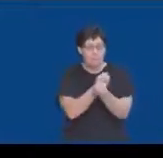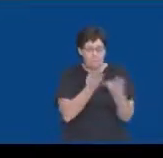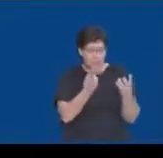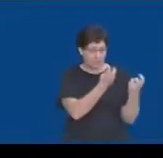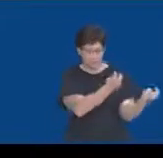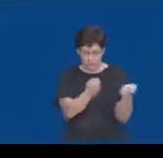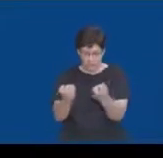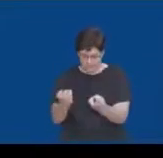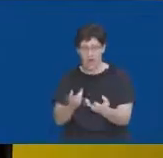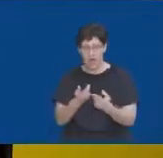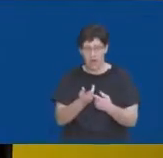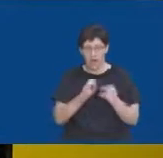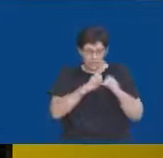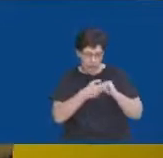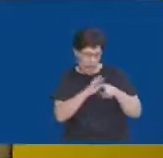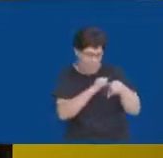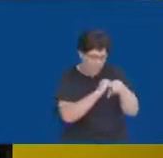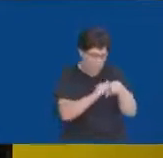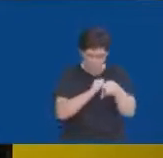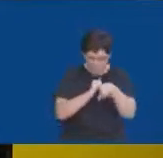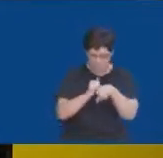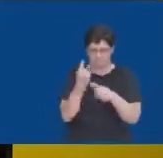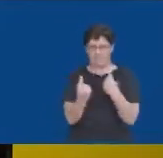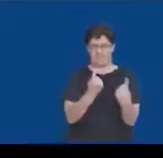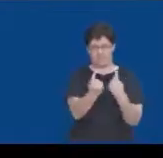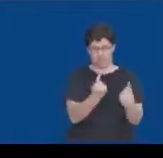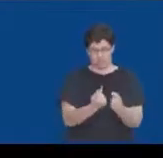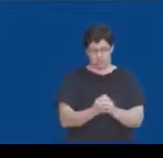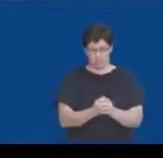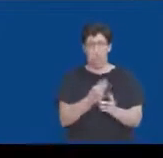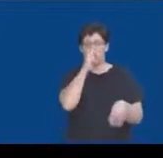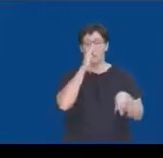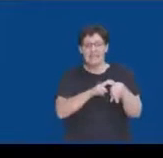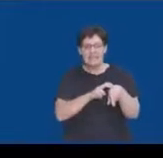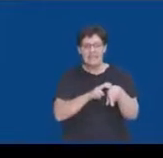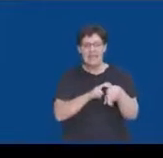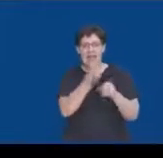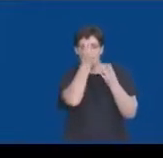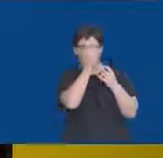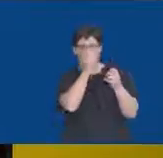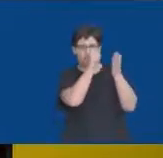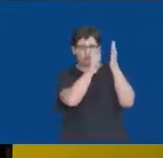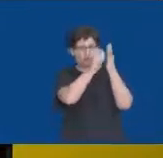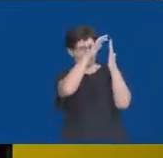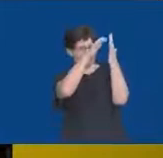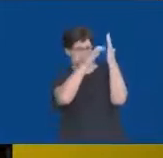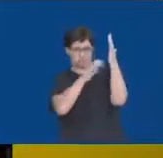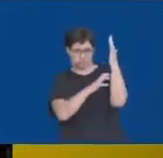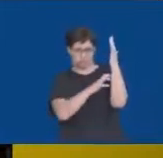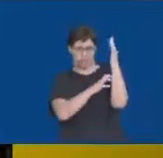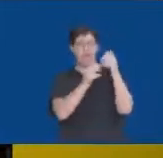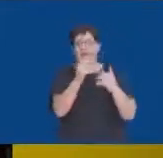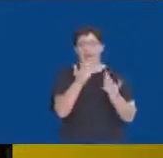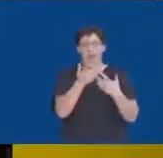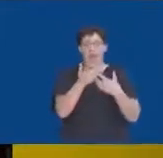different sources as you can and you practice. So you need a text-based information. So every question that you